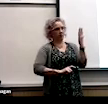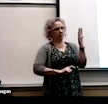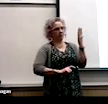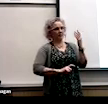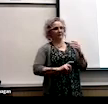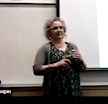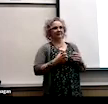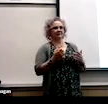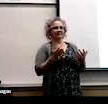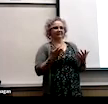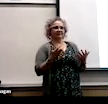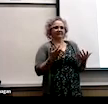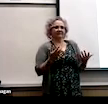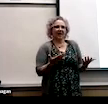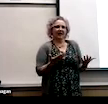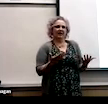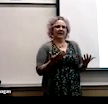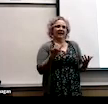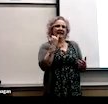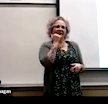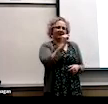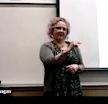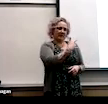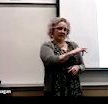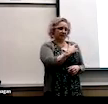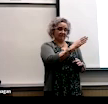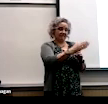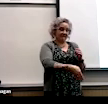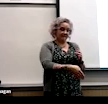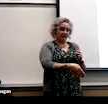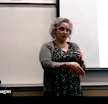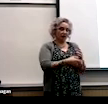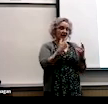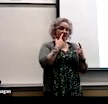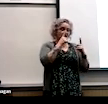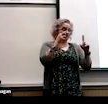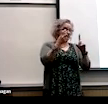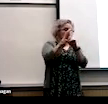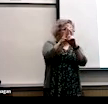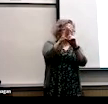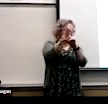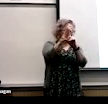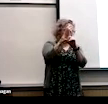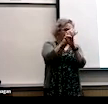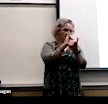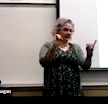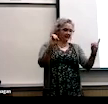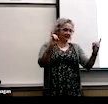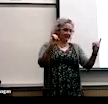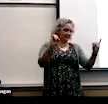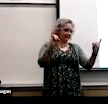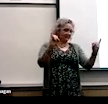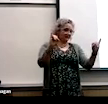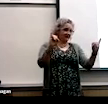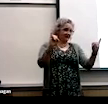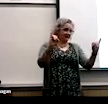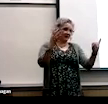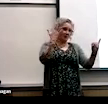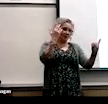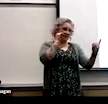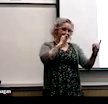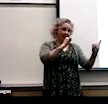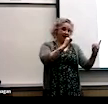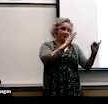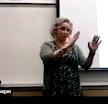actually, if the patient's not going to achieve self-management, the person that we might need to prepare for transition more might be the caregiver, because